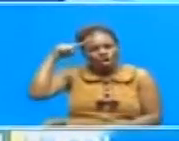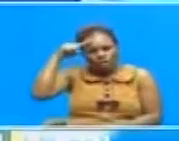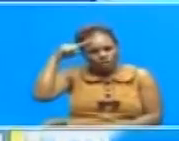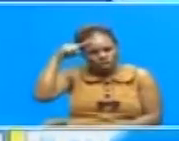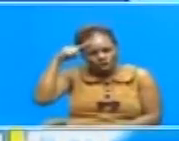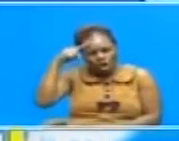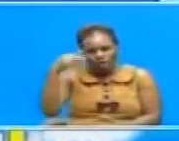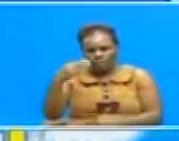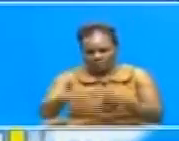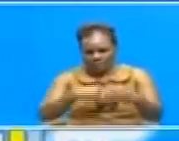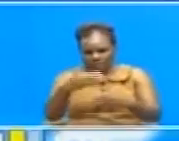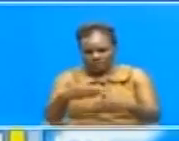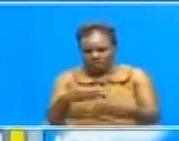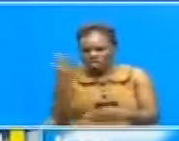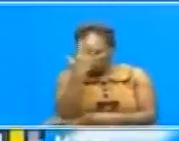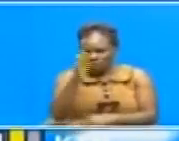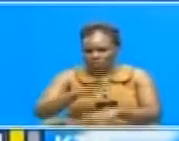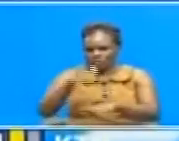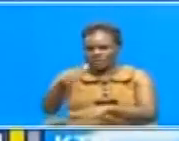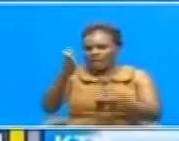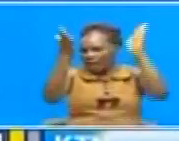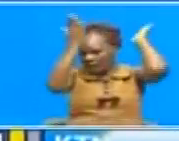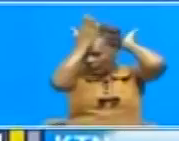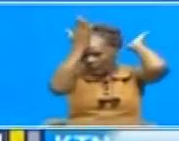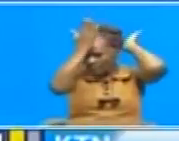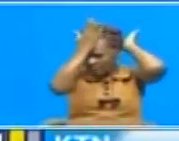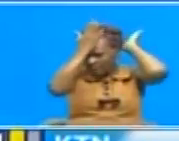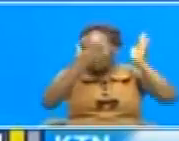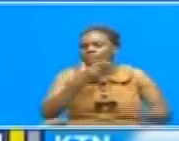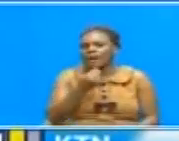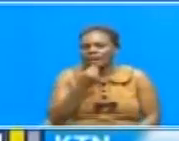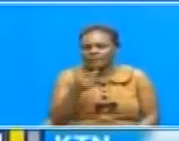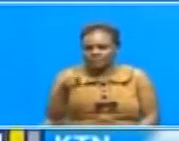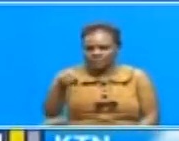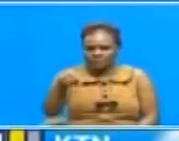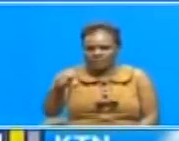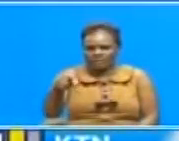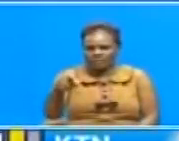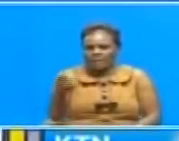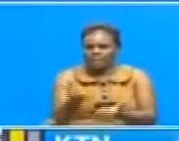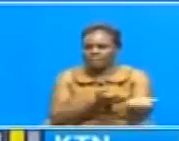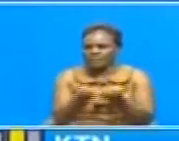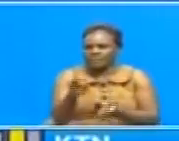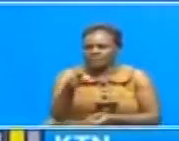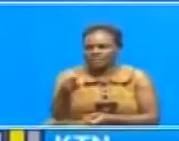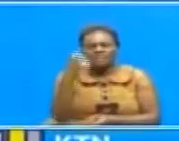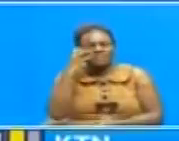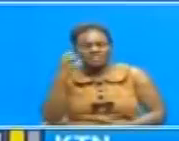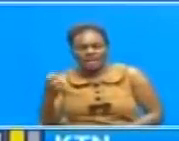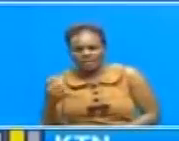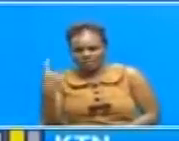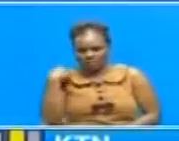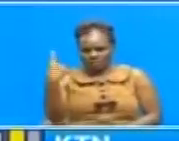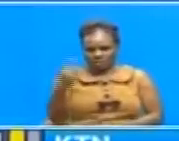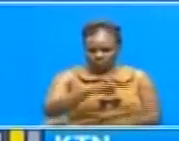material. And that coordinator, shame on him, in Kakamega, the one who distributes, is very sad. Now, that is